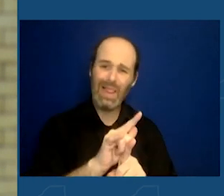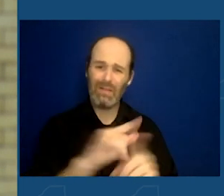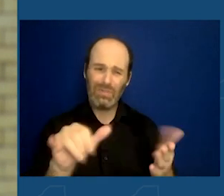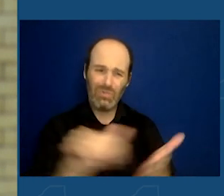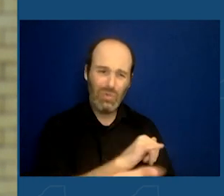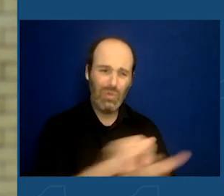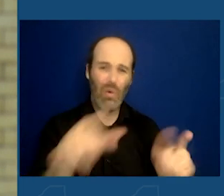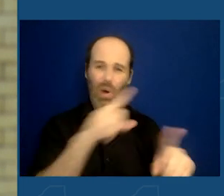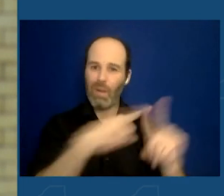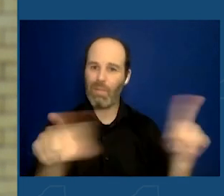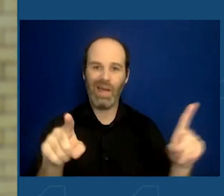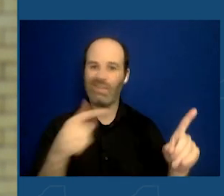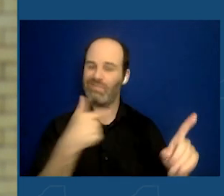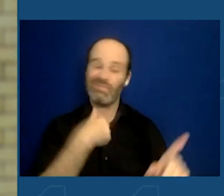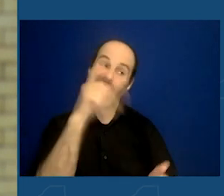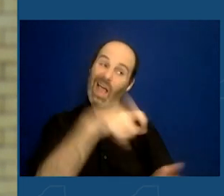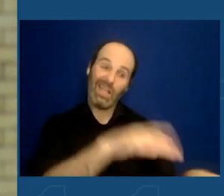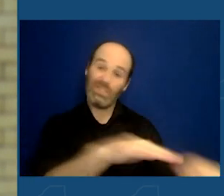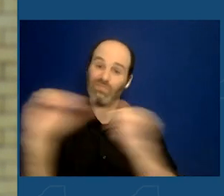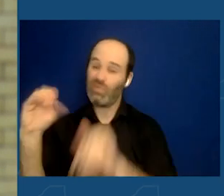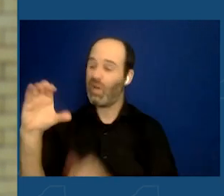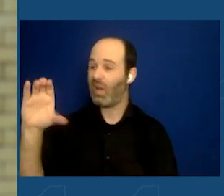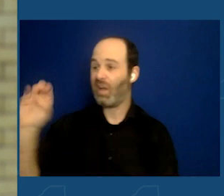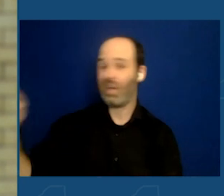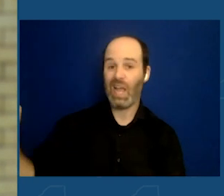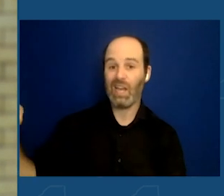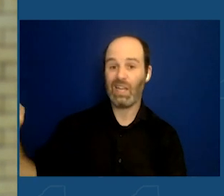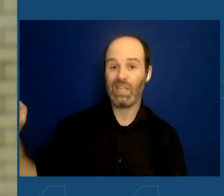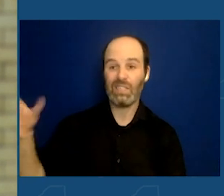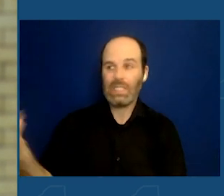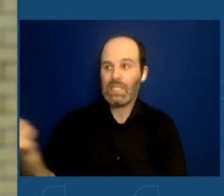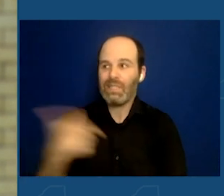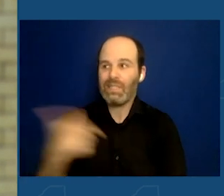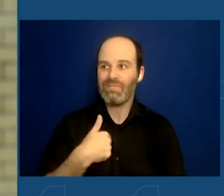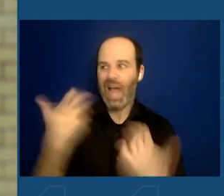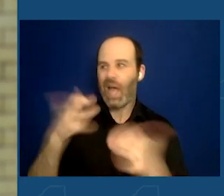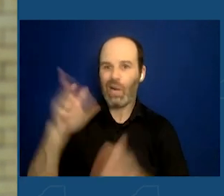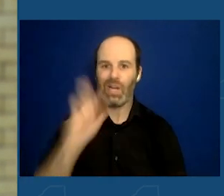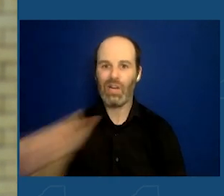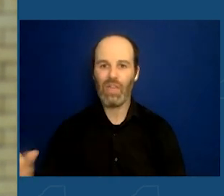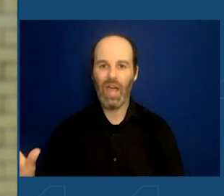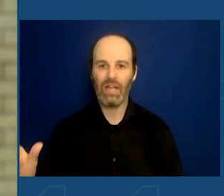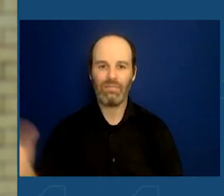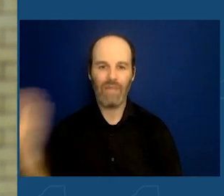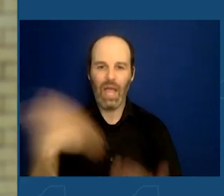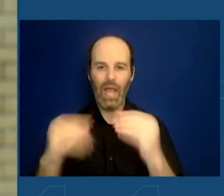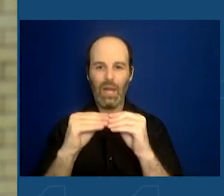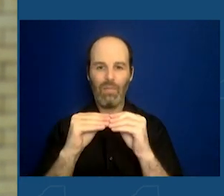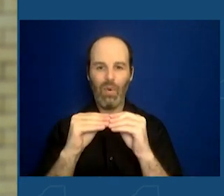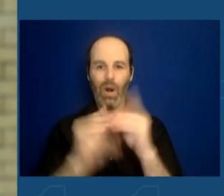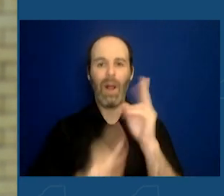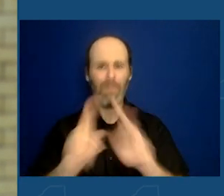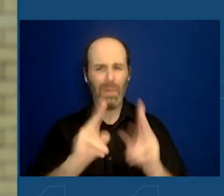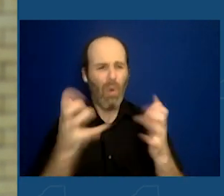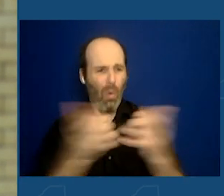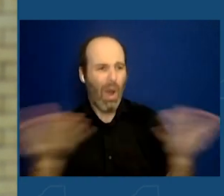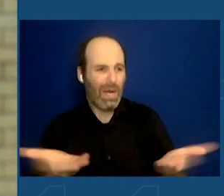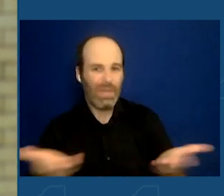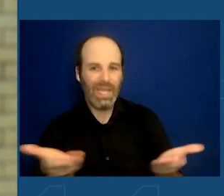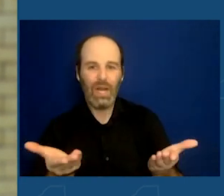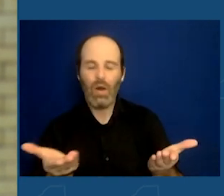to hear that. Because people do want to be here. But we've not kept up with the need for building housing for